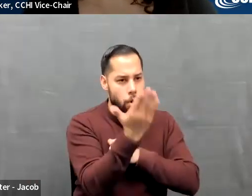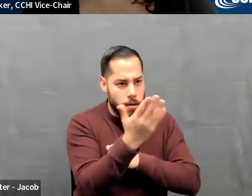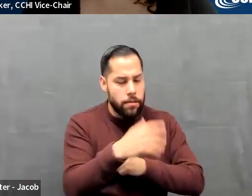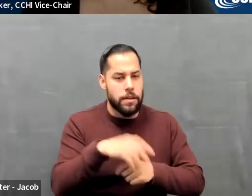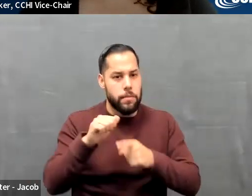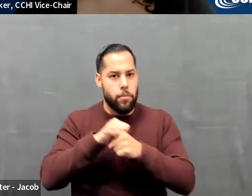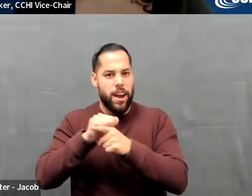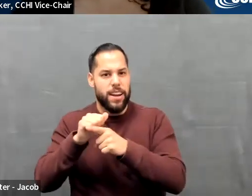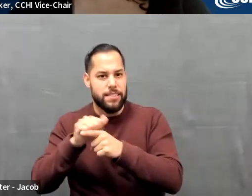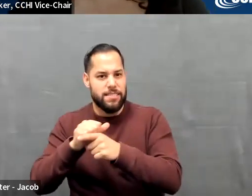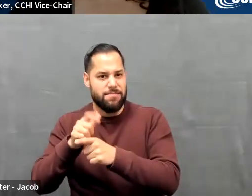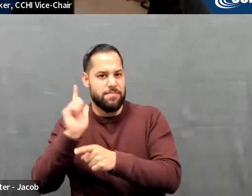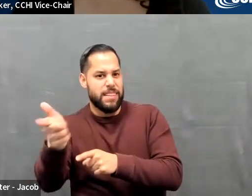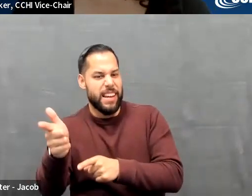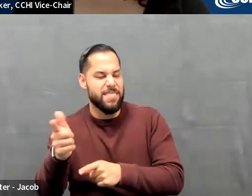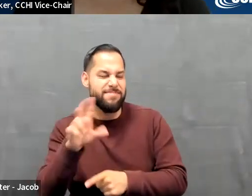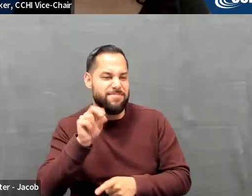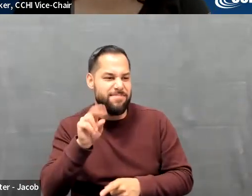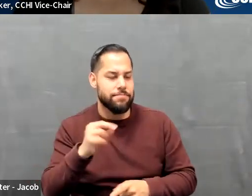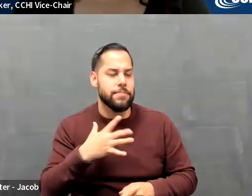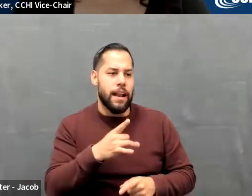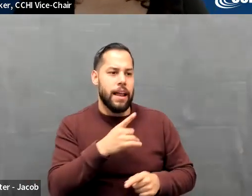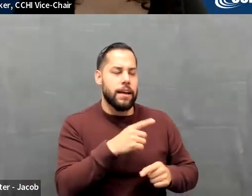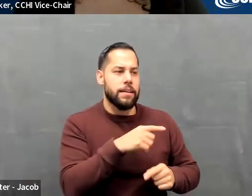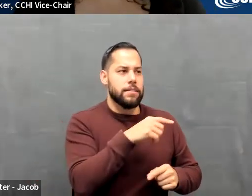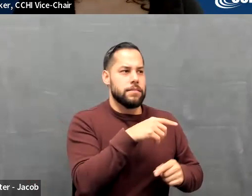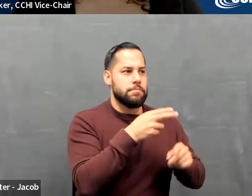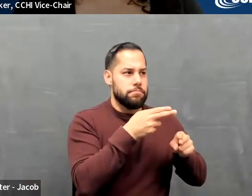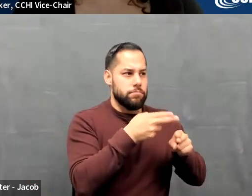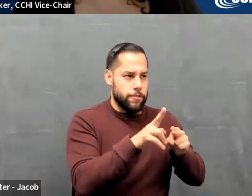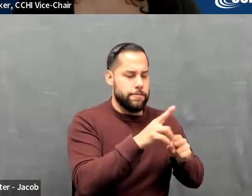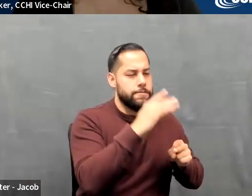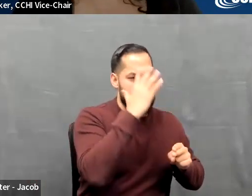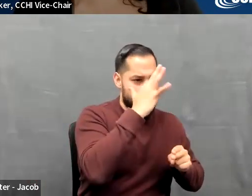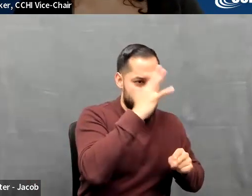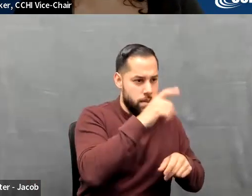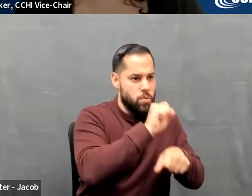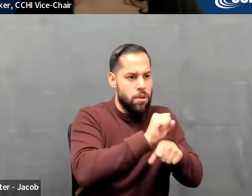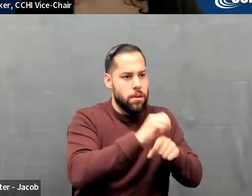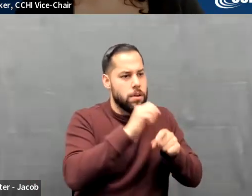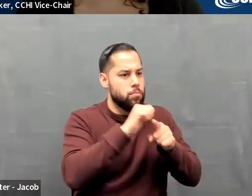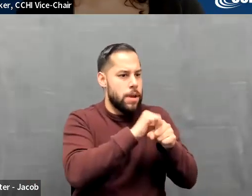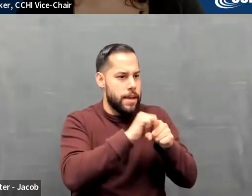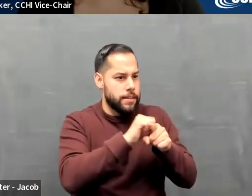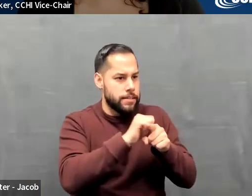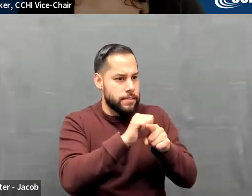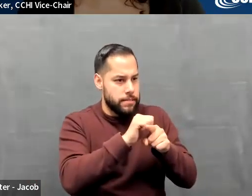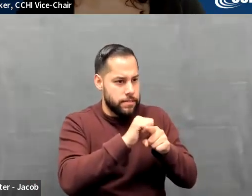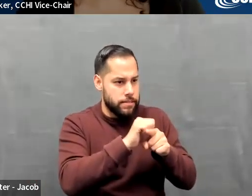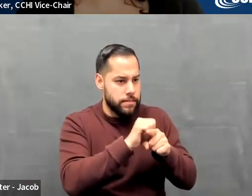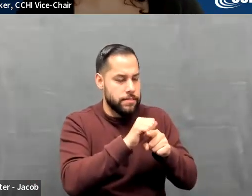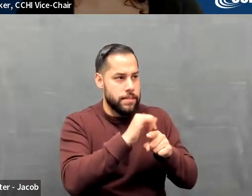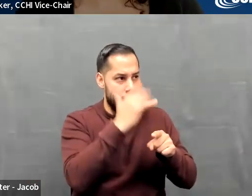the afternoon. I like to do a little bit of the theory and then let's work on some practice exercises around that